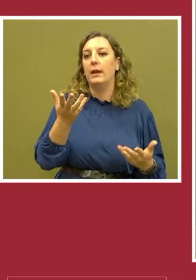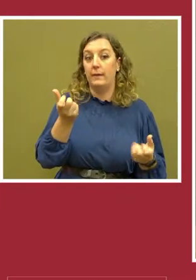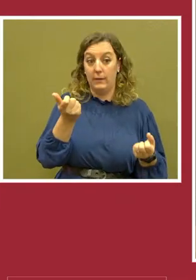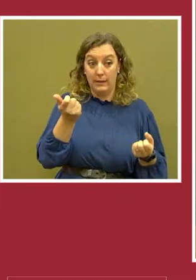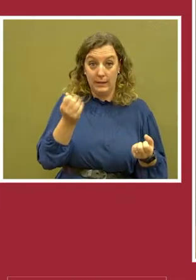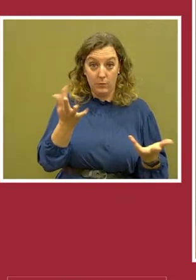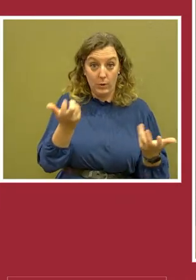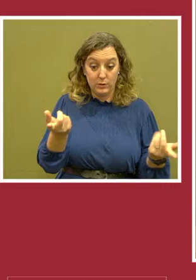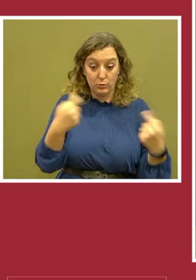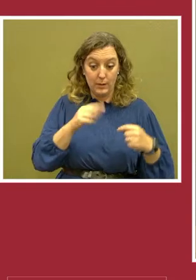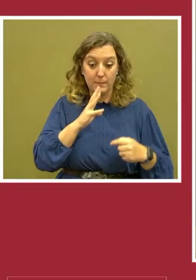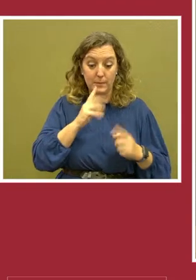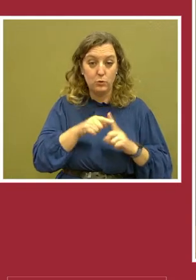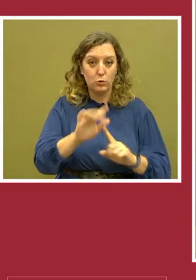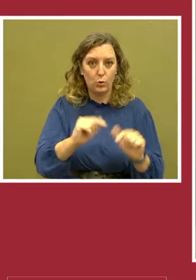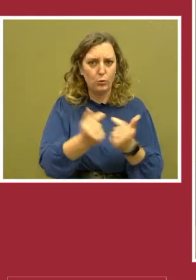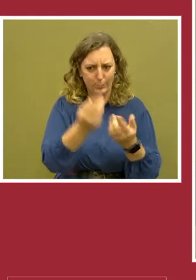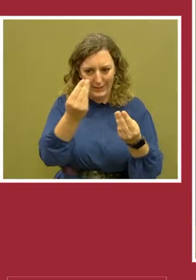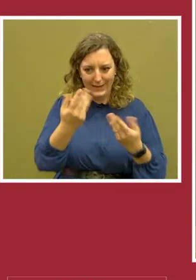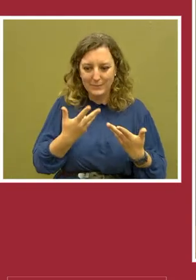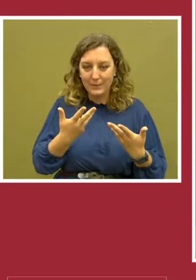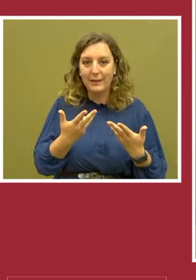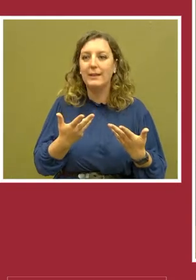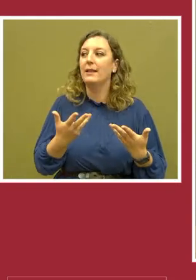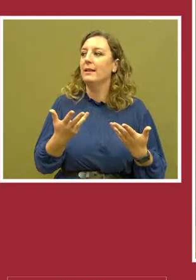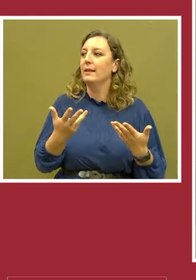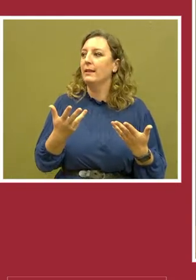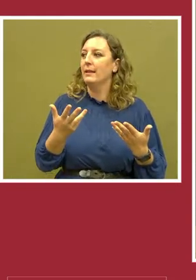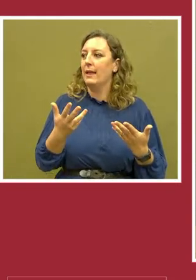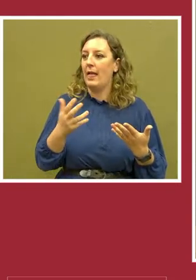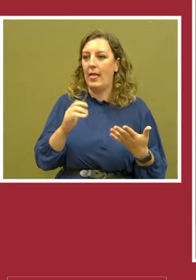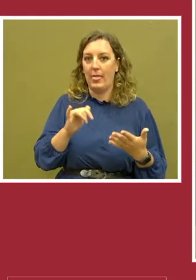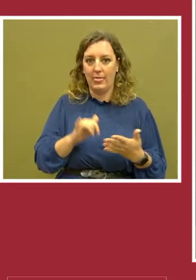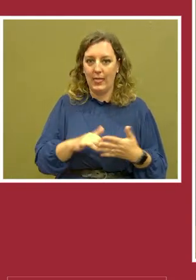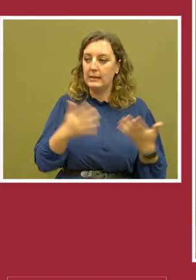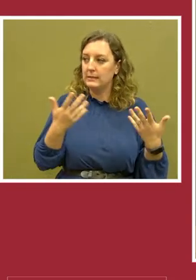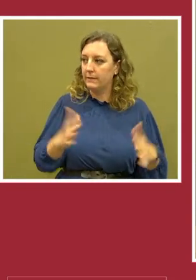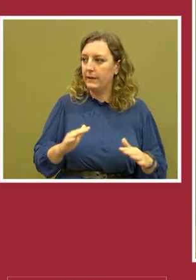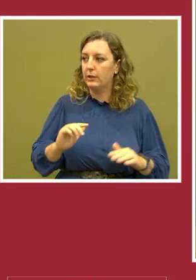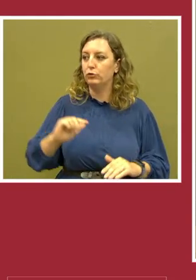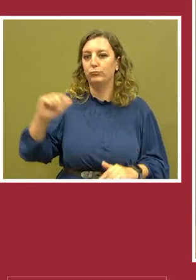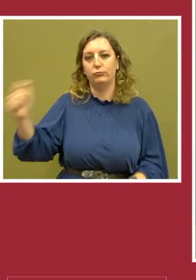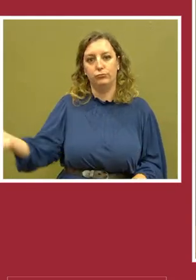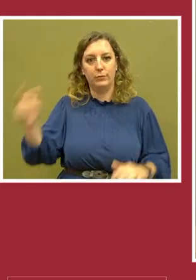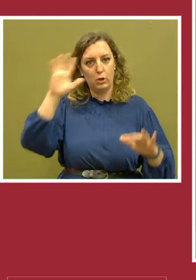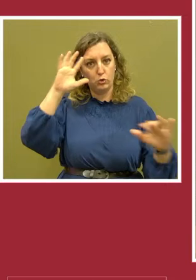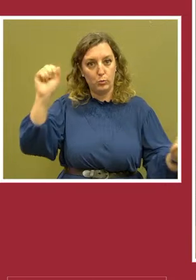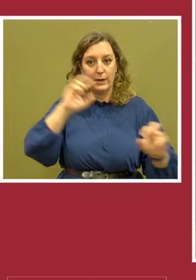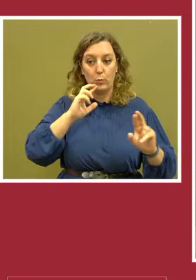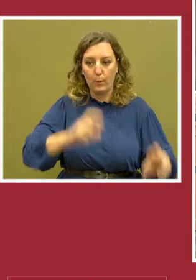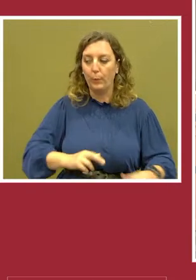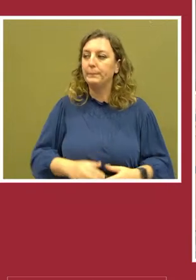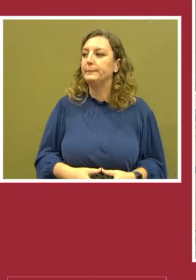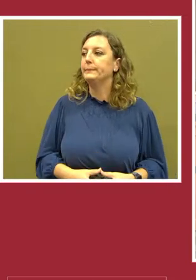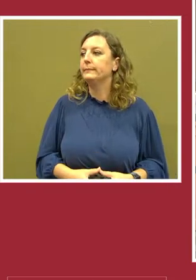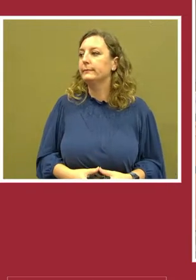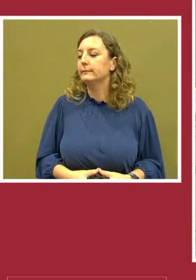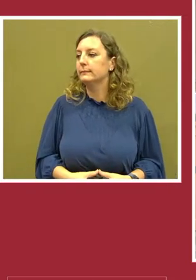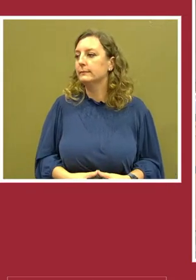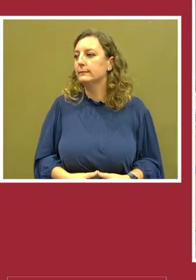let us know. And that's from me. Next is superintendent's report.